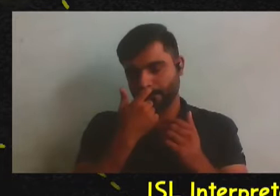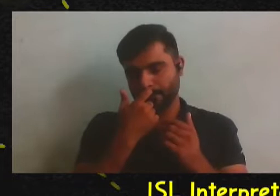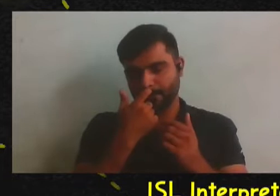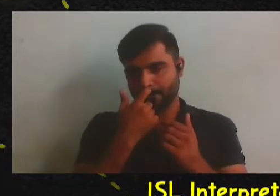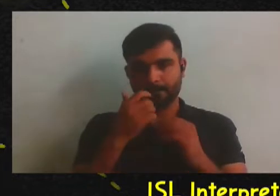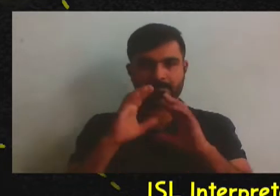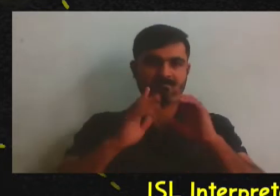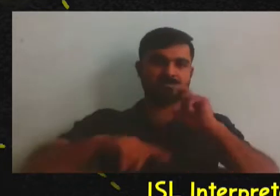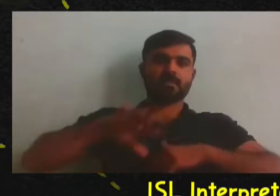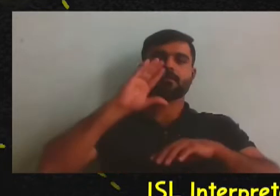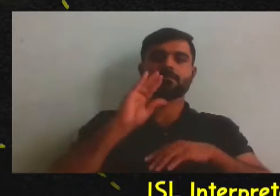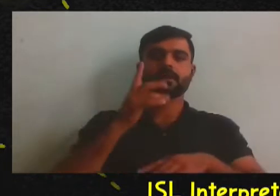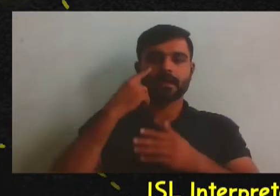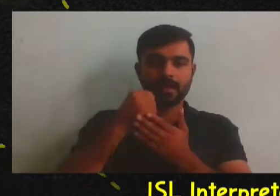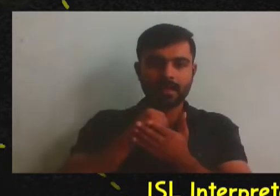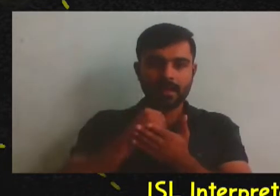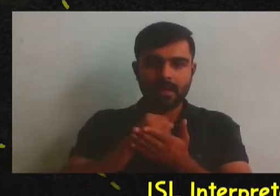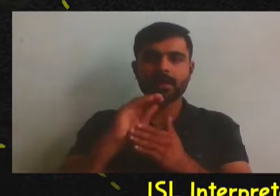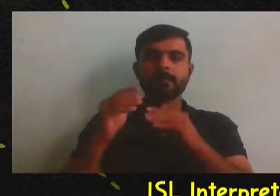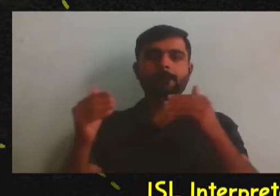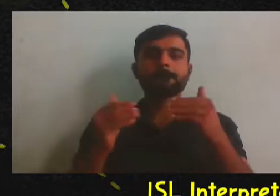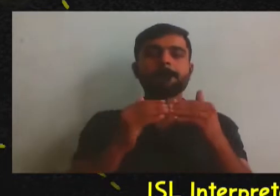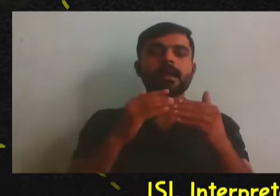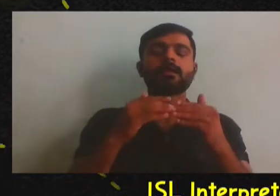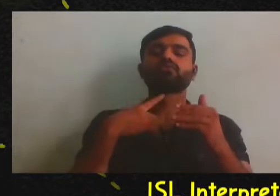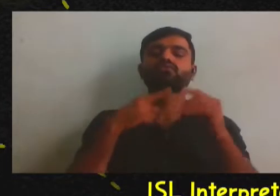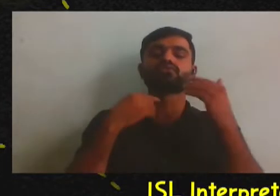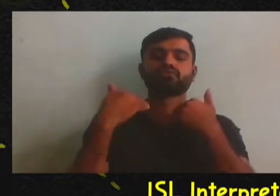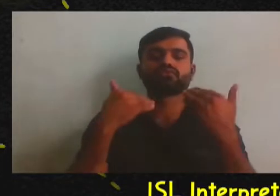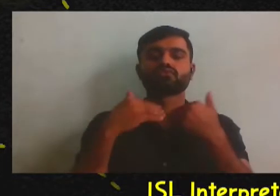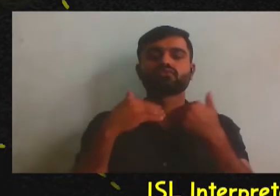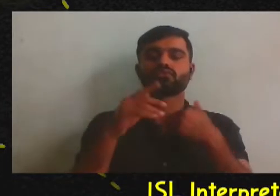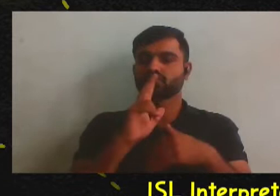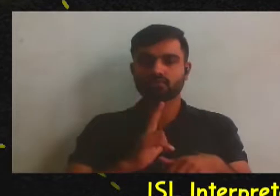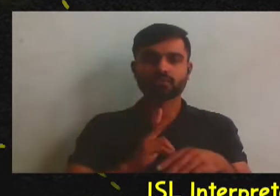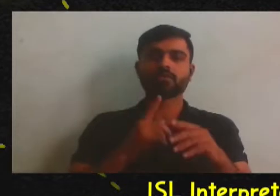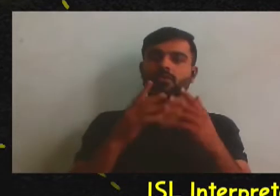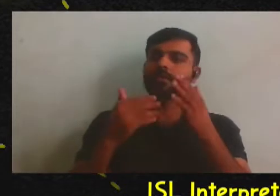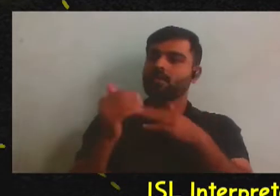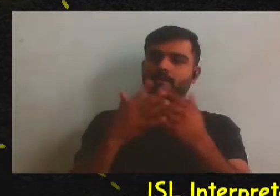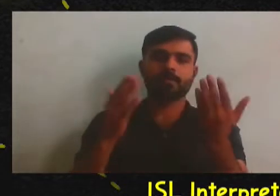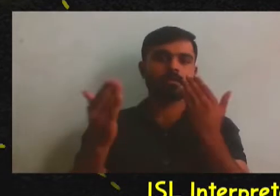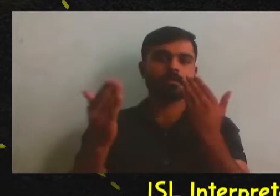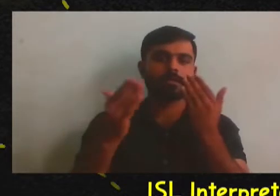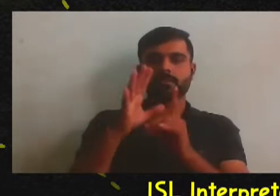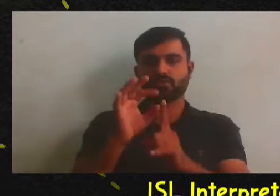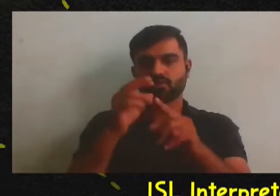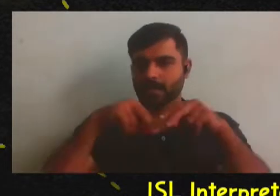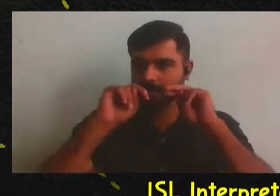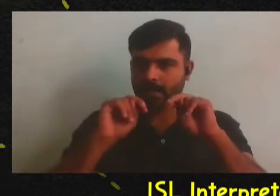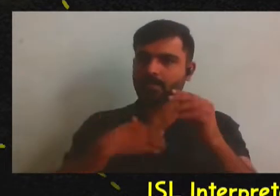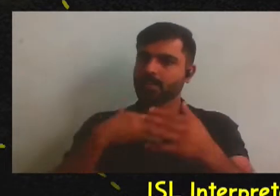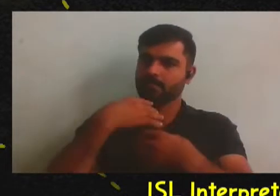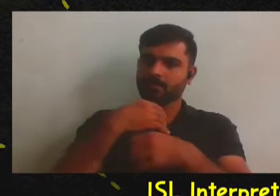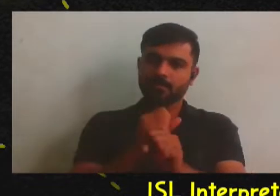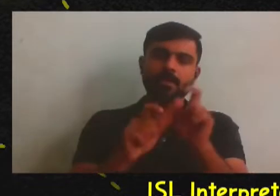discomfort is try and meet the person who's called us in order to refer them to whatever services they needed. We would meet them in a